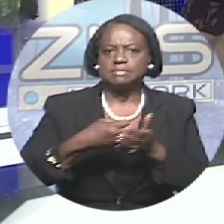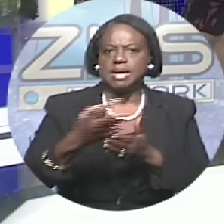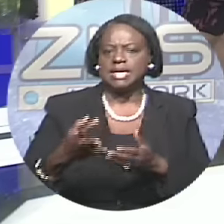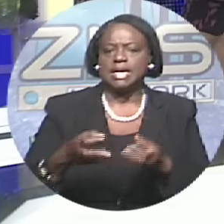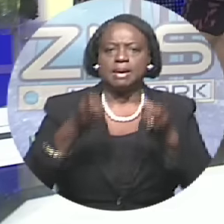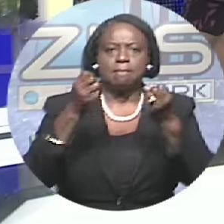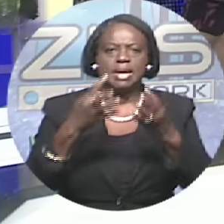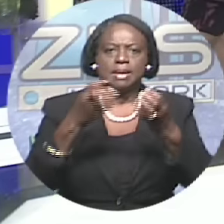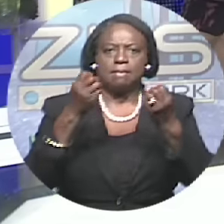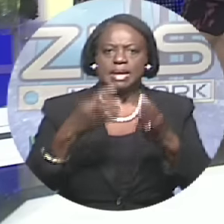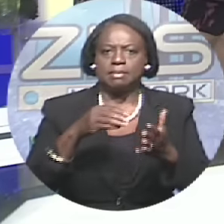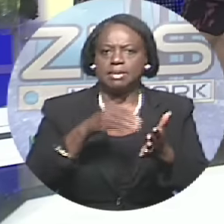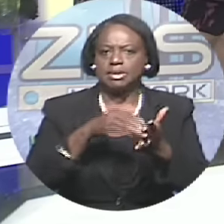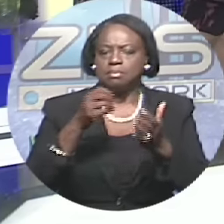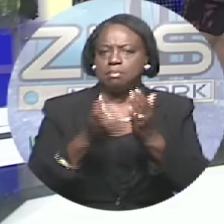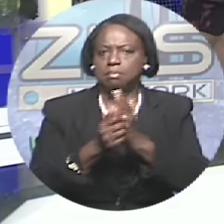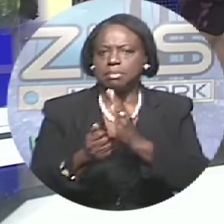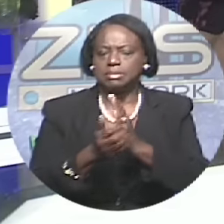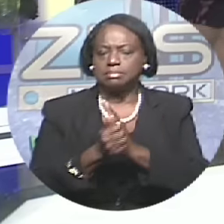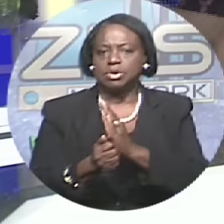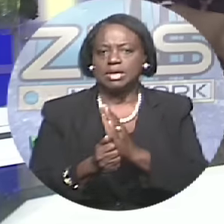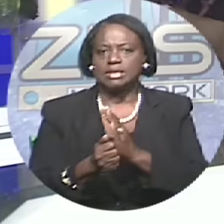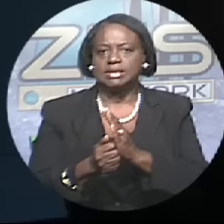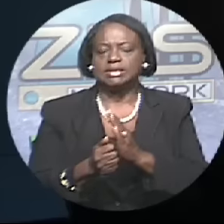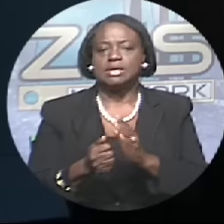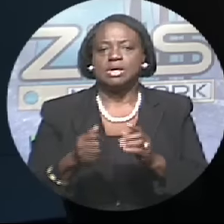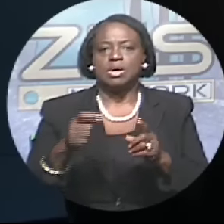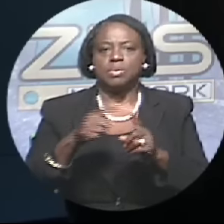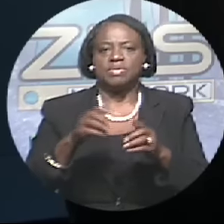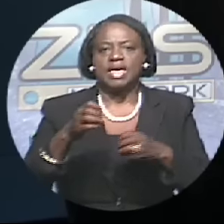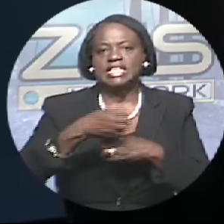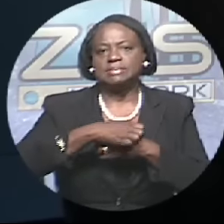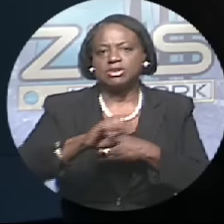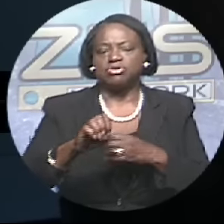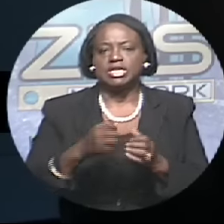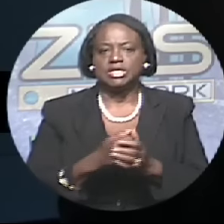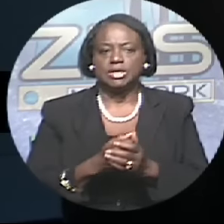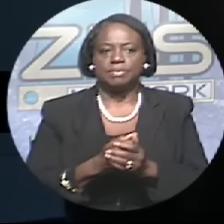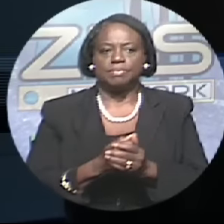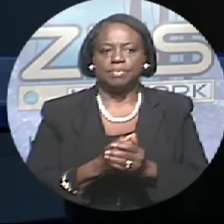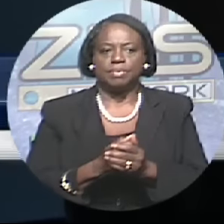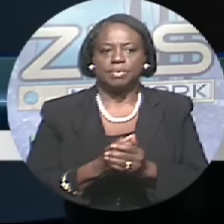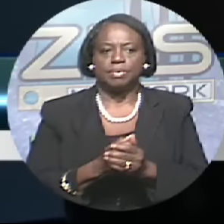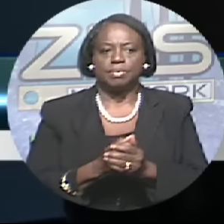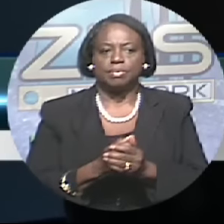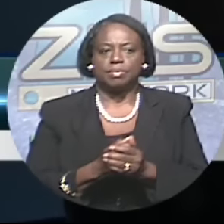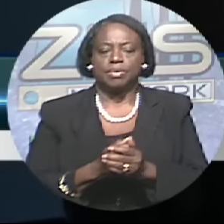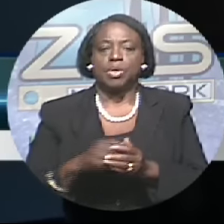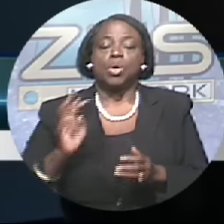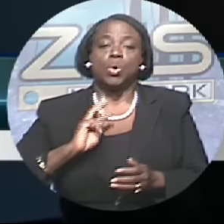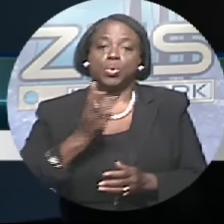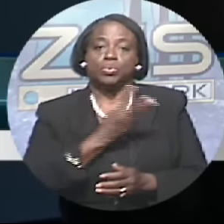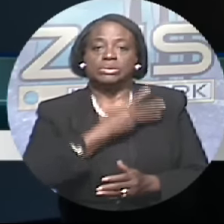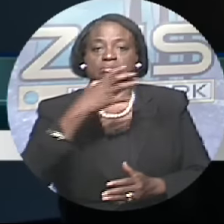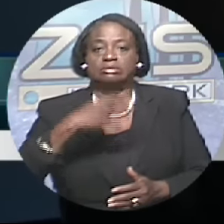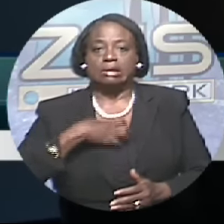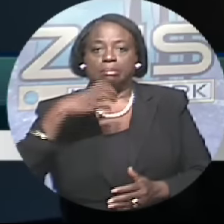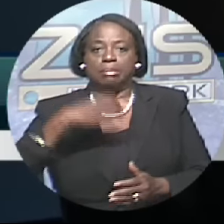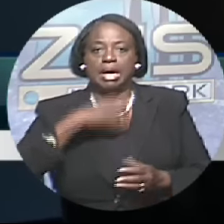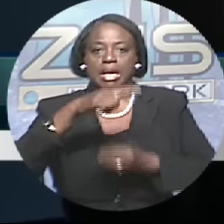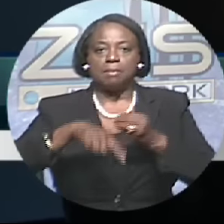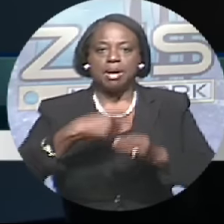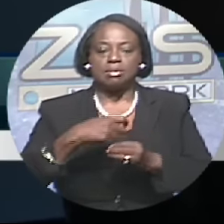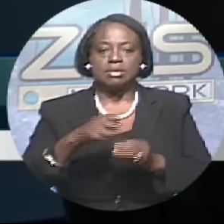on repatriation exercises. We are better, regardless of how much people complain about the state of the country